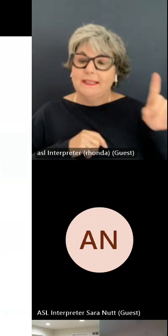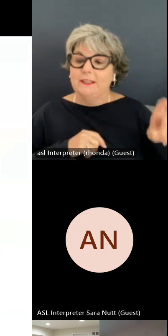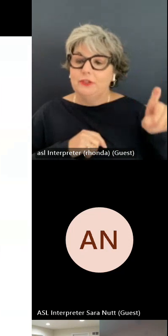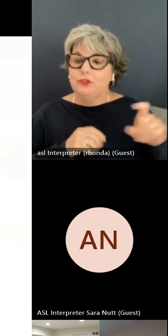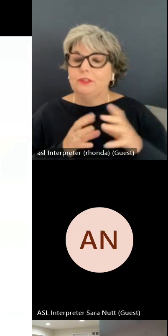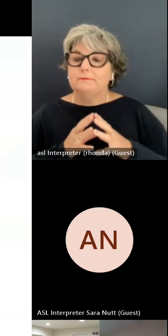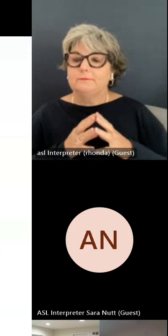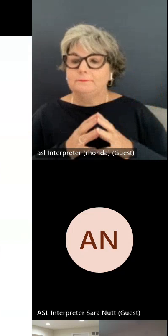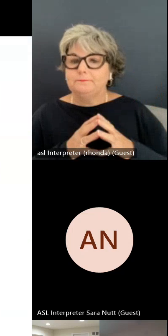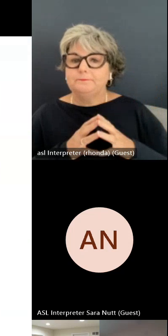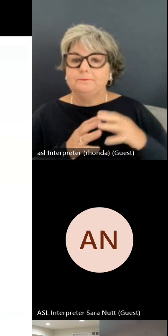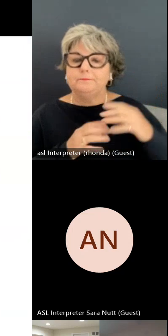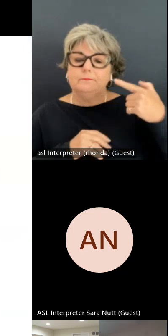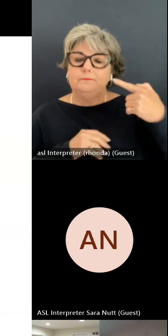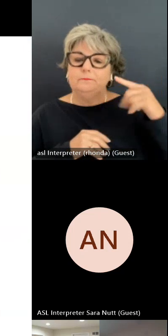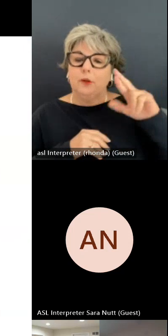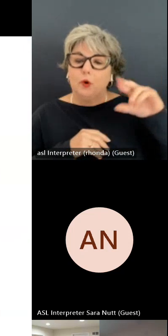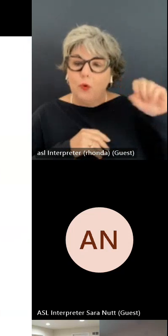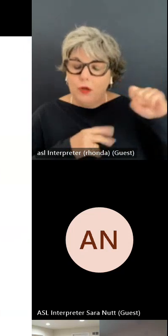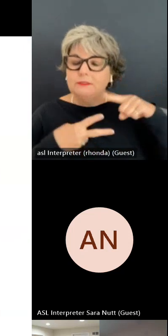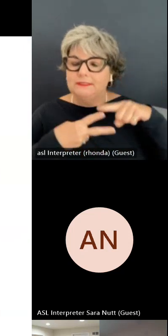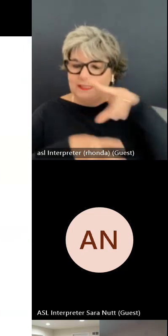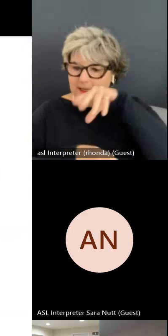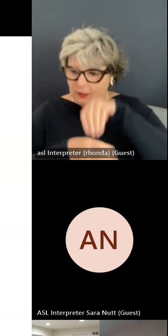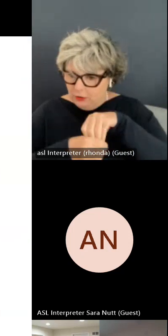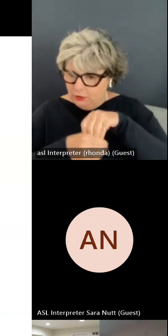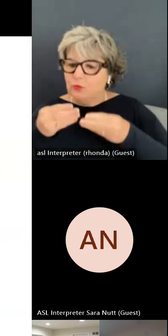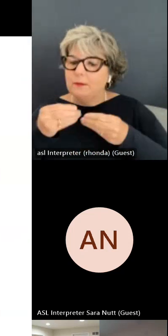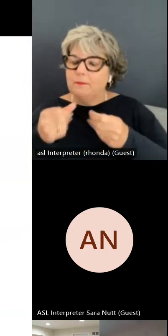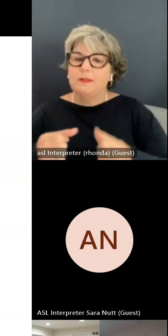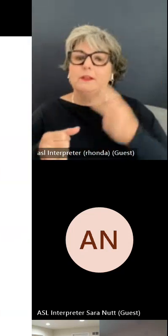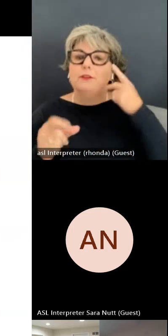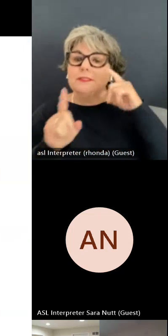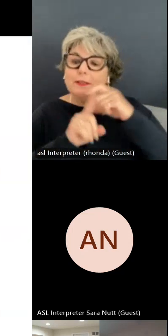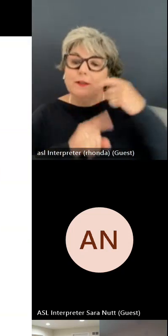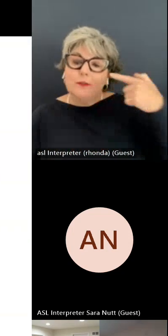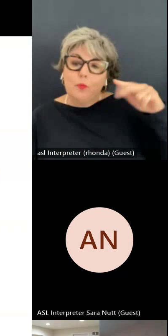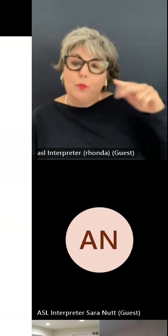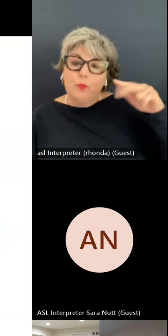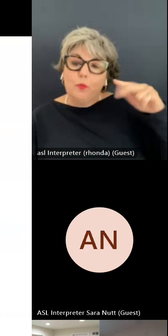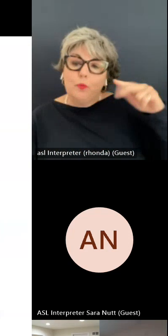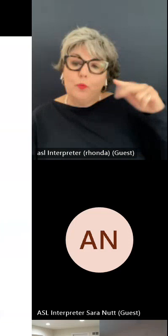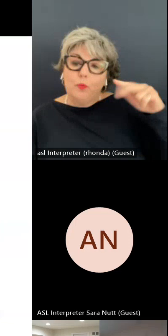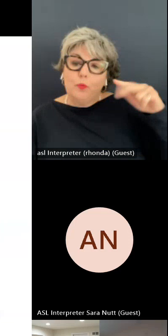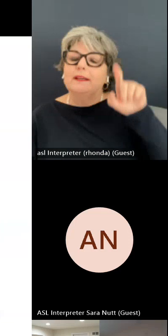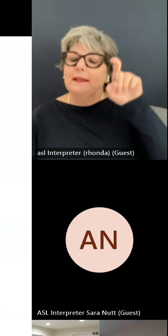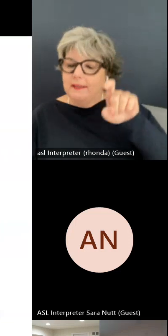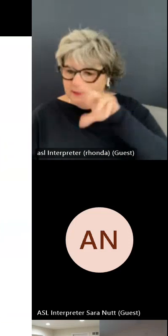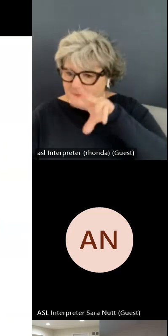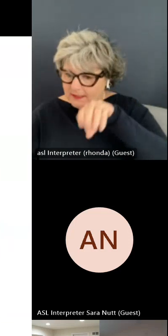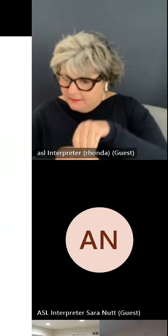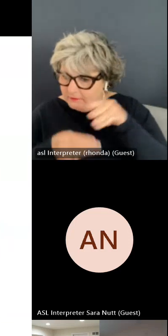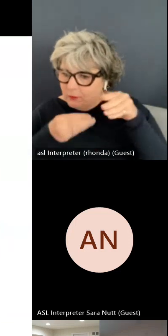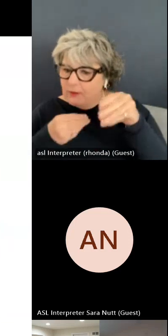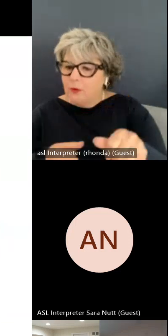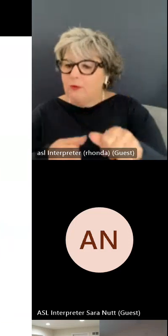Yes, gross includes reimbursables. If you see the word gross, it's got reimbursables in it,